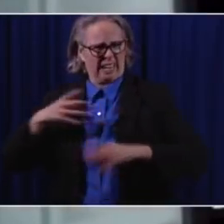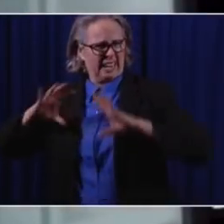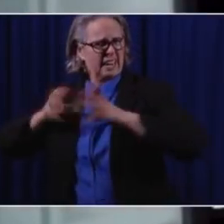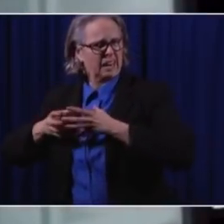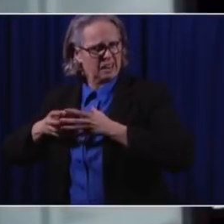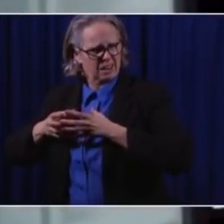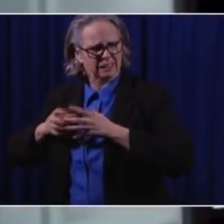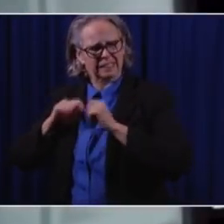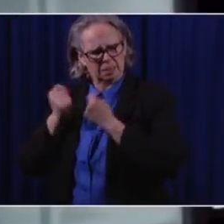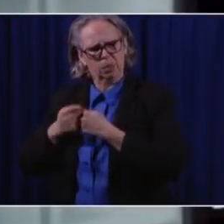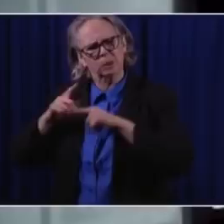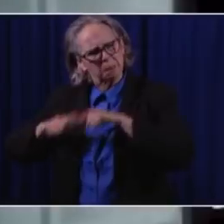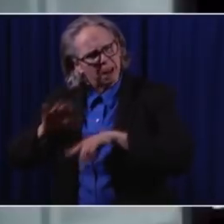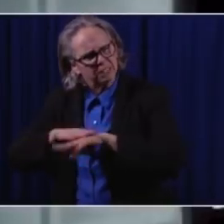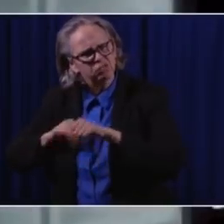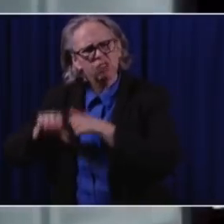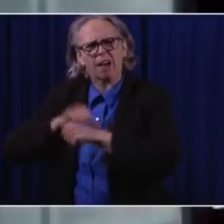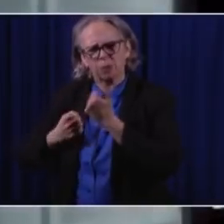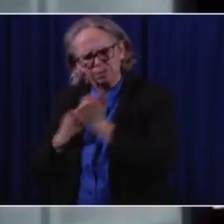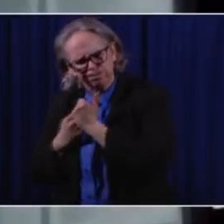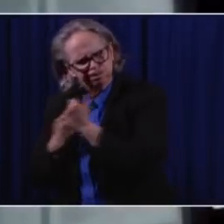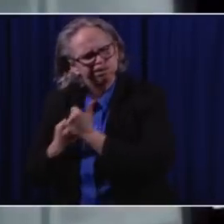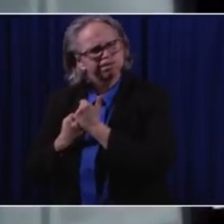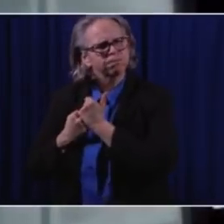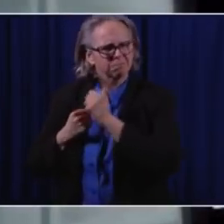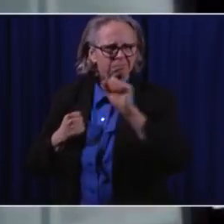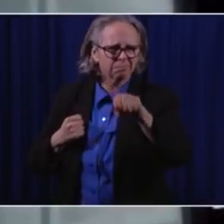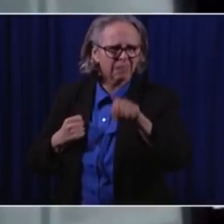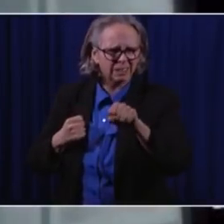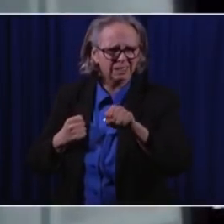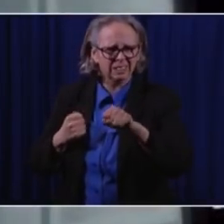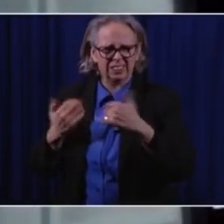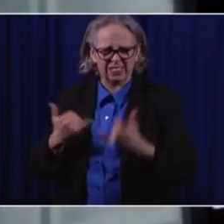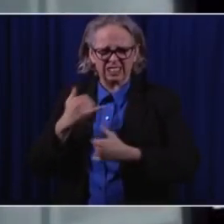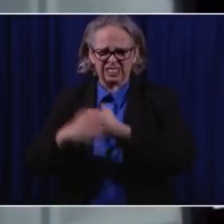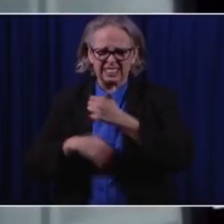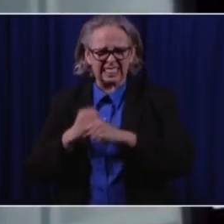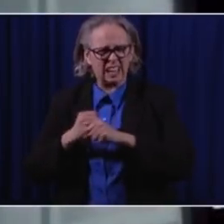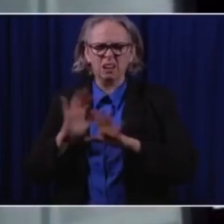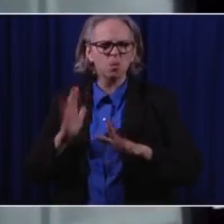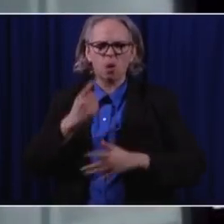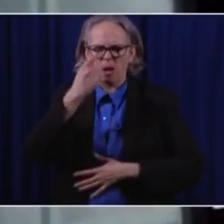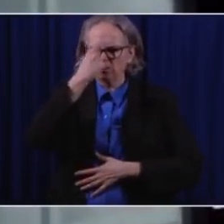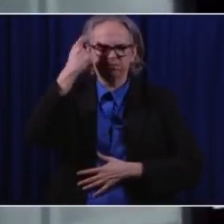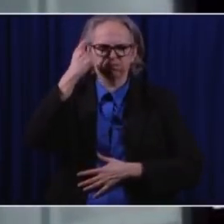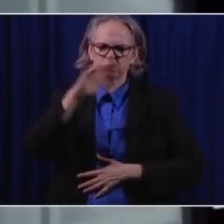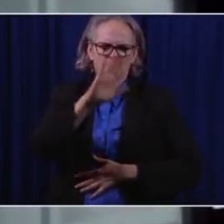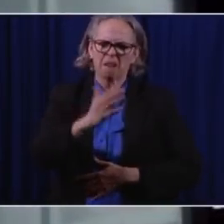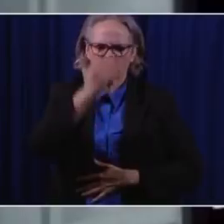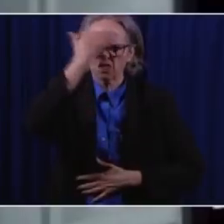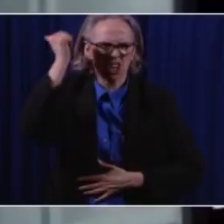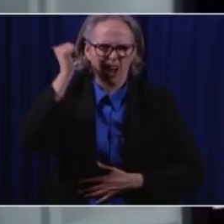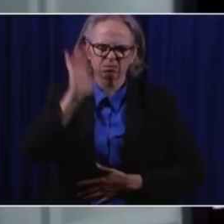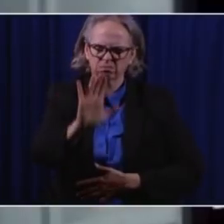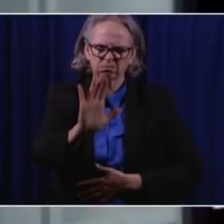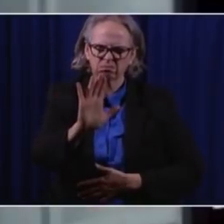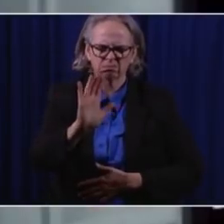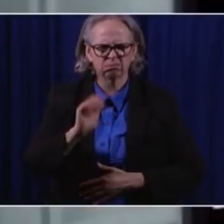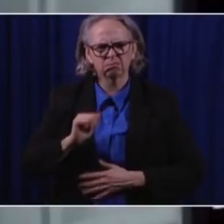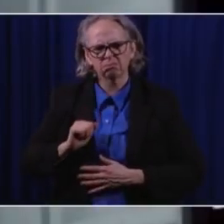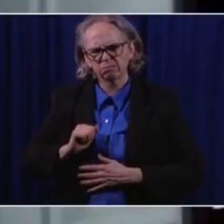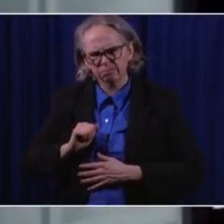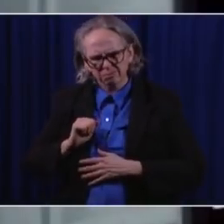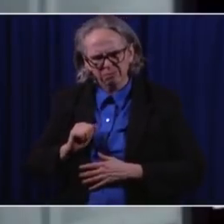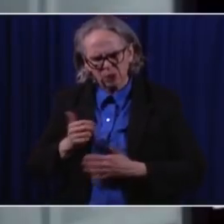I think it's a year we'll never forget, but I think a lot of us are trying to gear our perspective